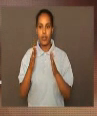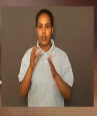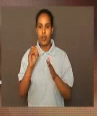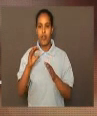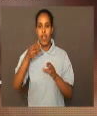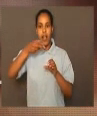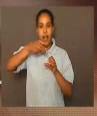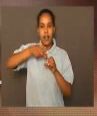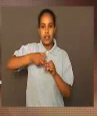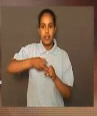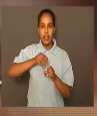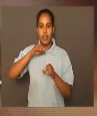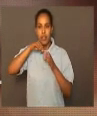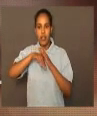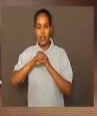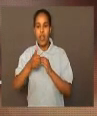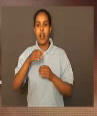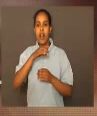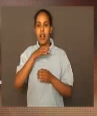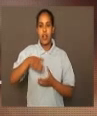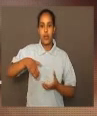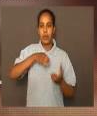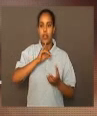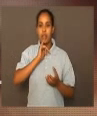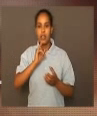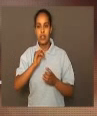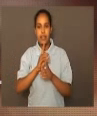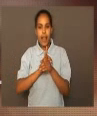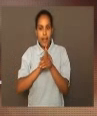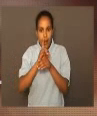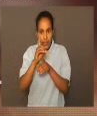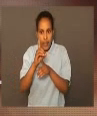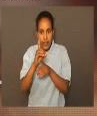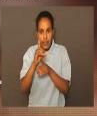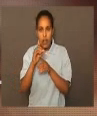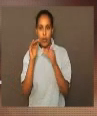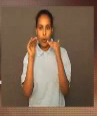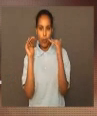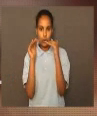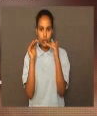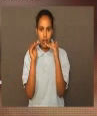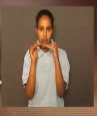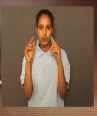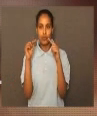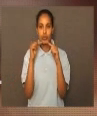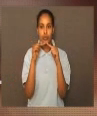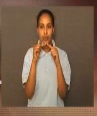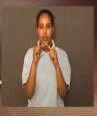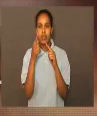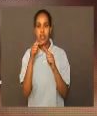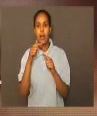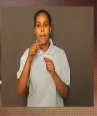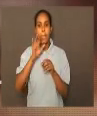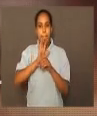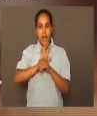a gas in a liquid is directly proportional to the